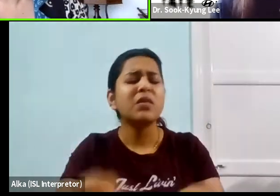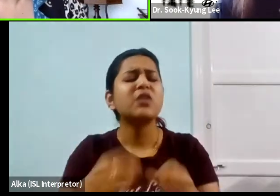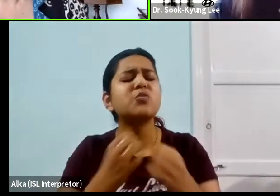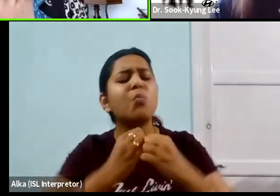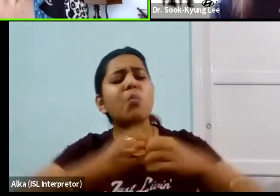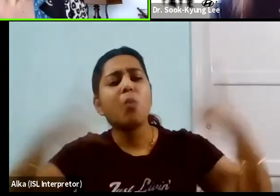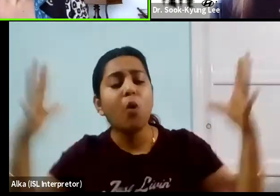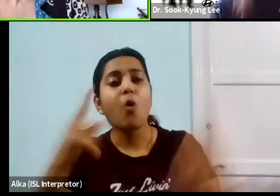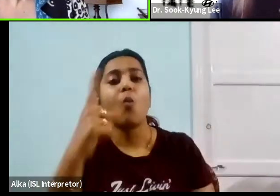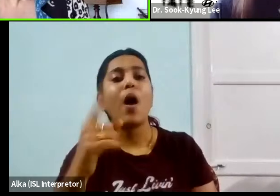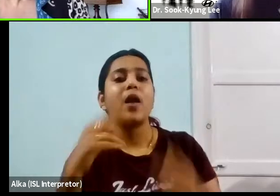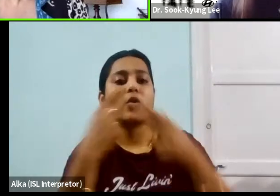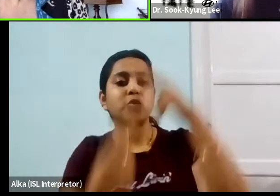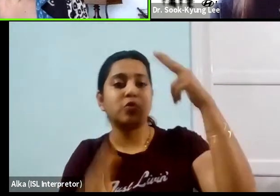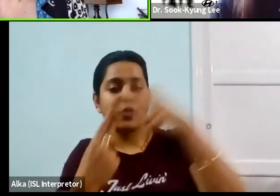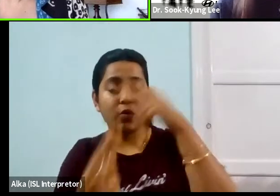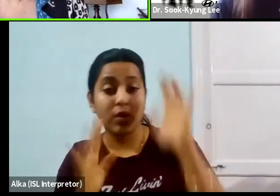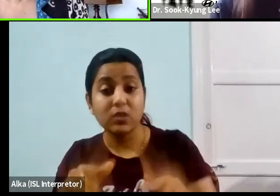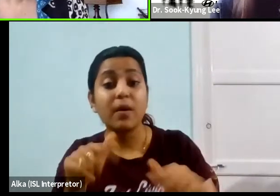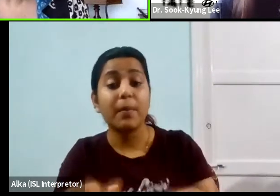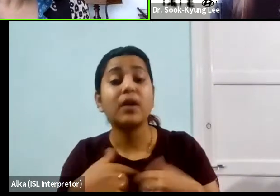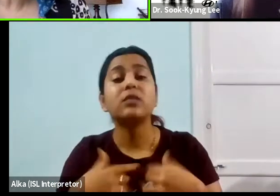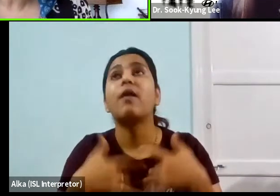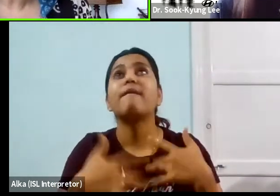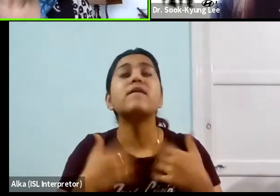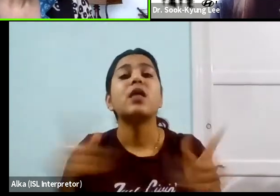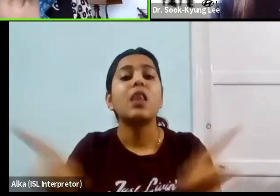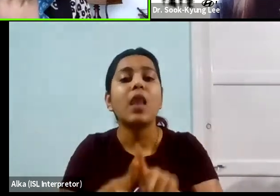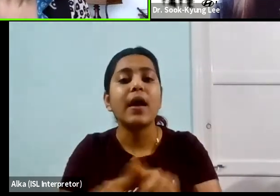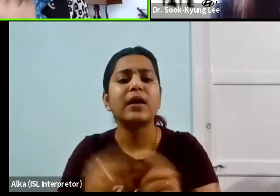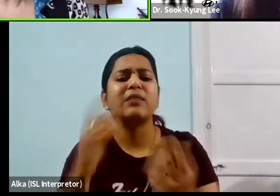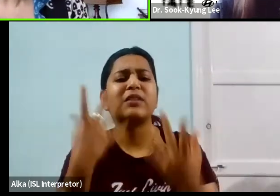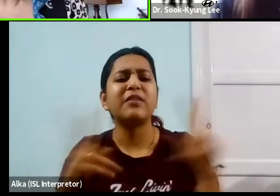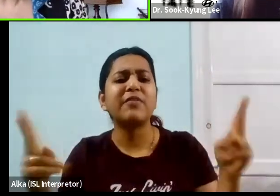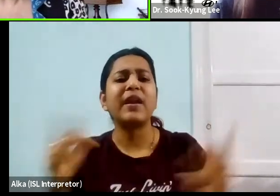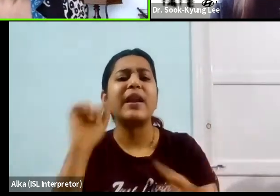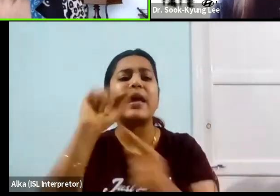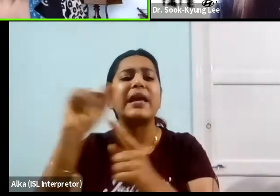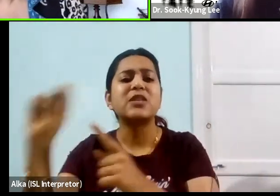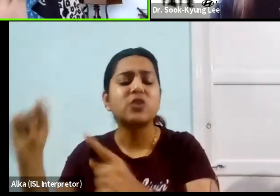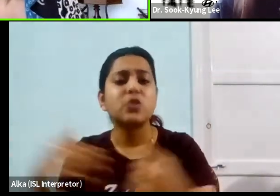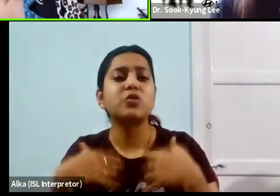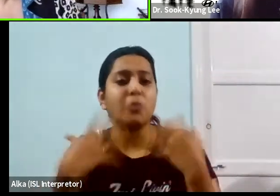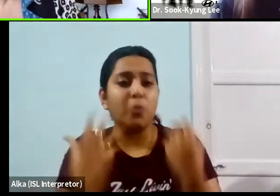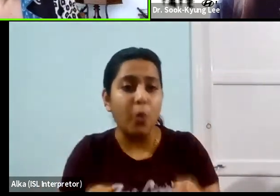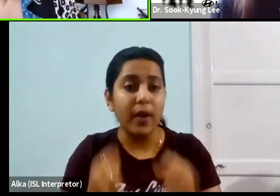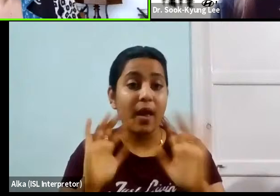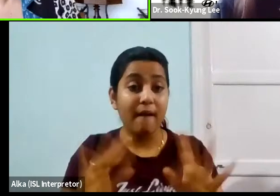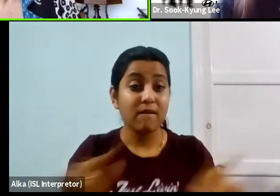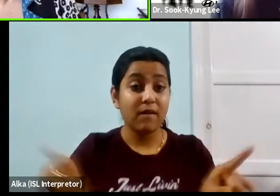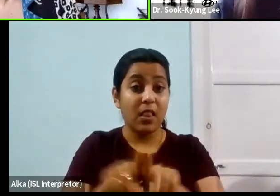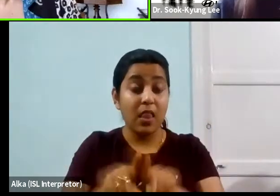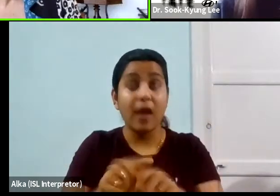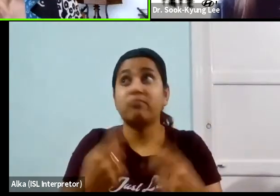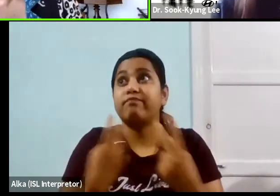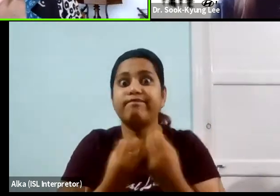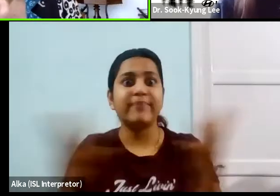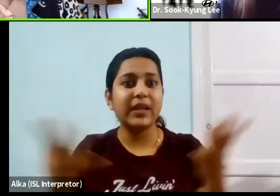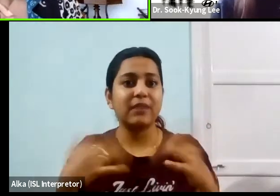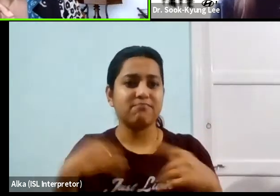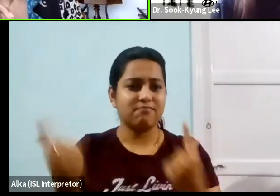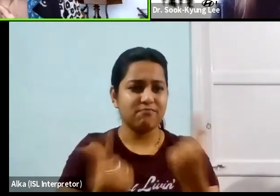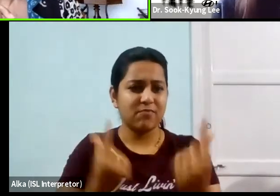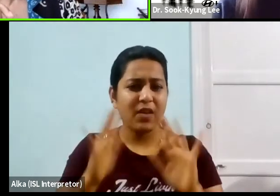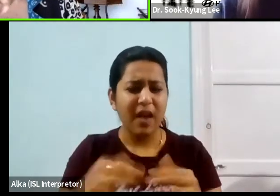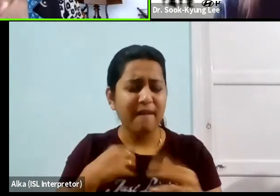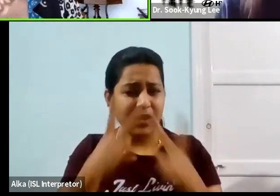one story, there's also need for us as institutions to uncover the untold, unseen narratives and to